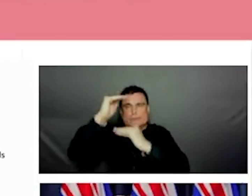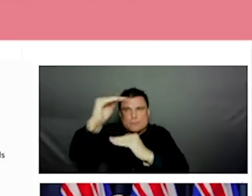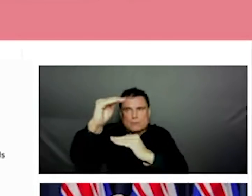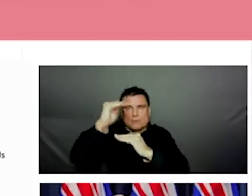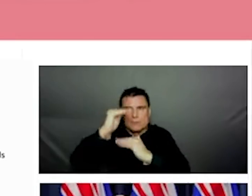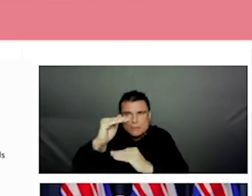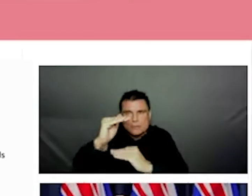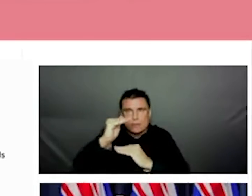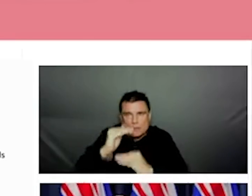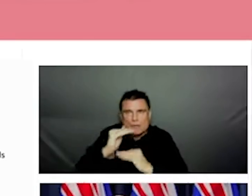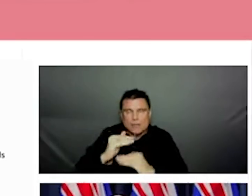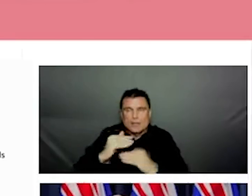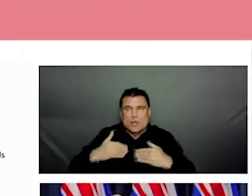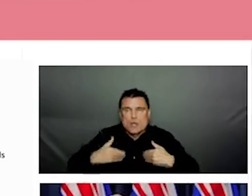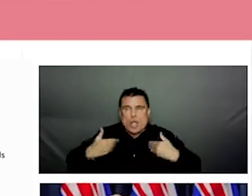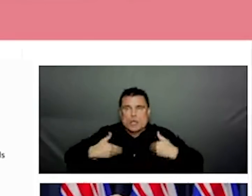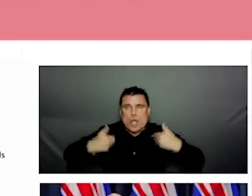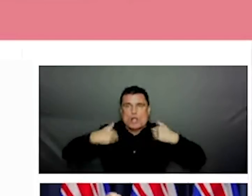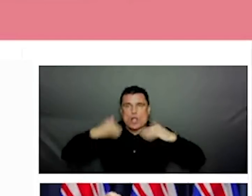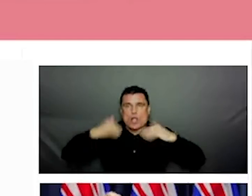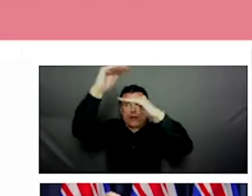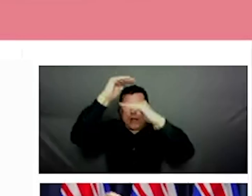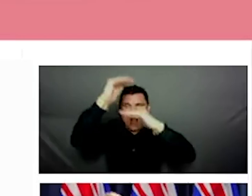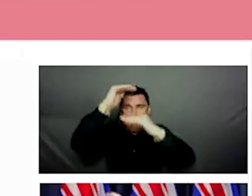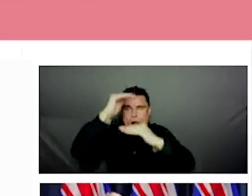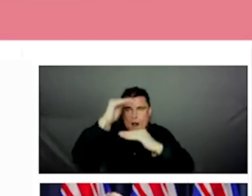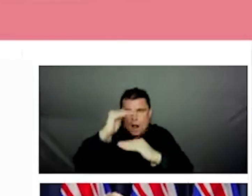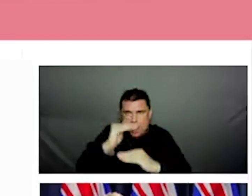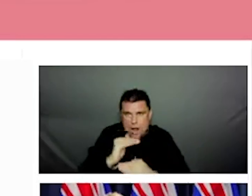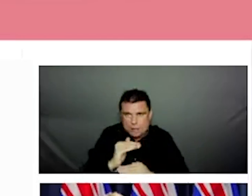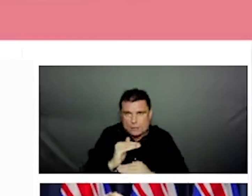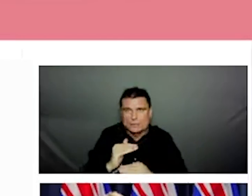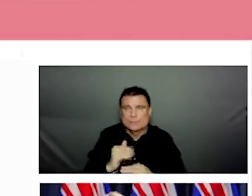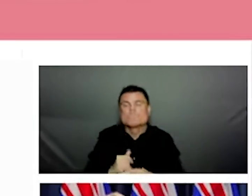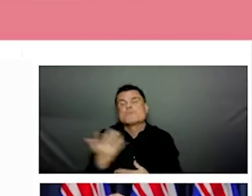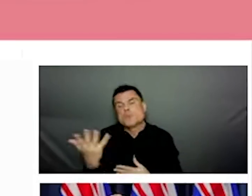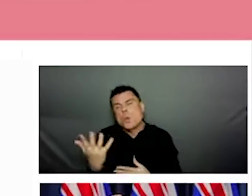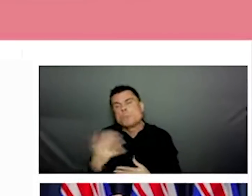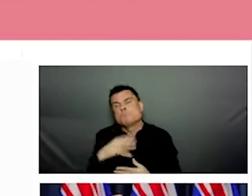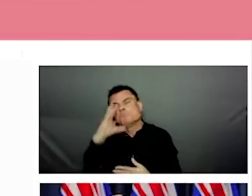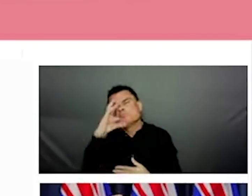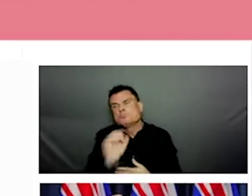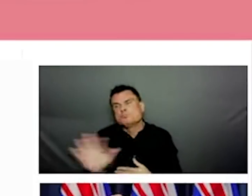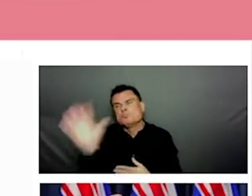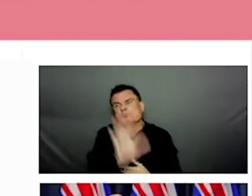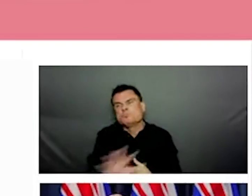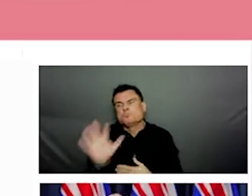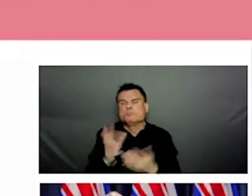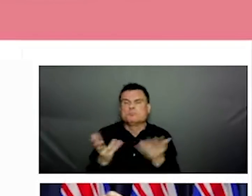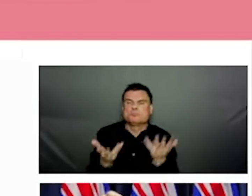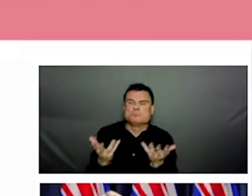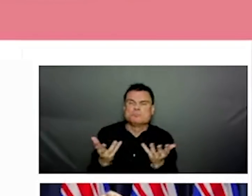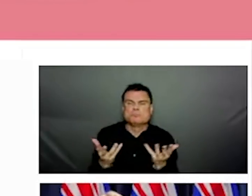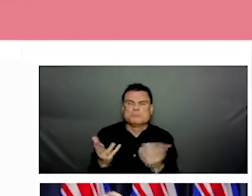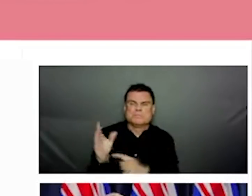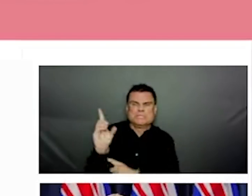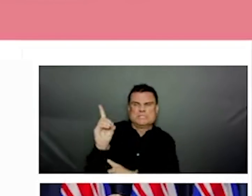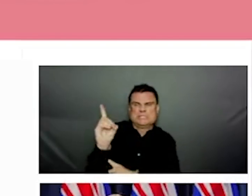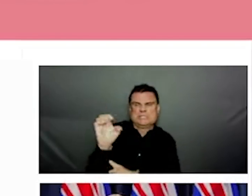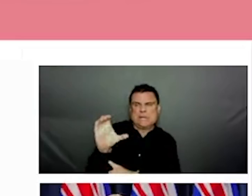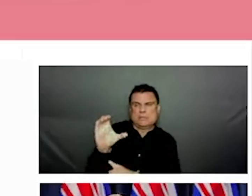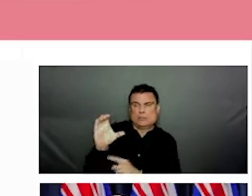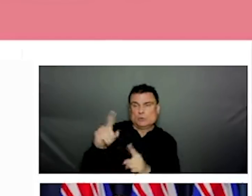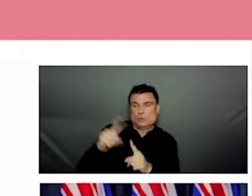the estimated number of doses from December to March that we are expecting, both of Moderna and Pfizer, is about